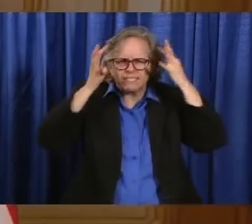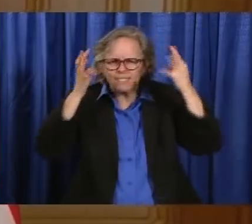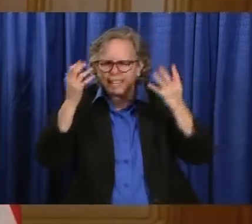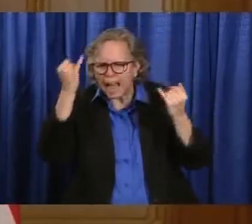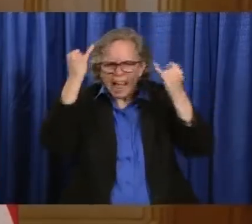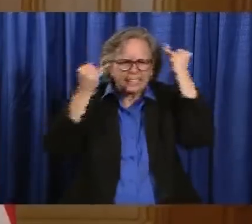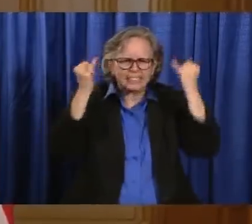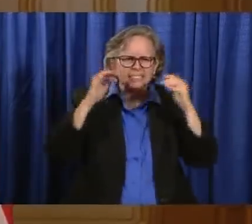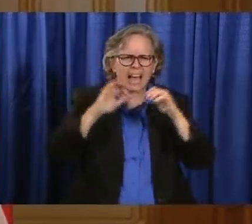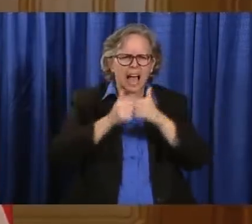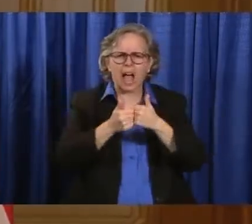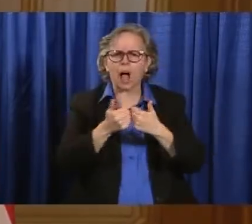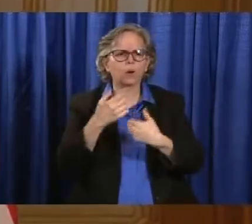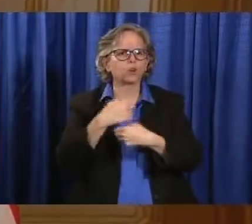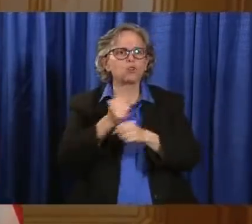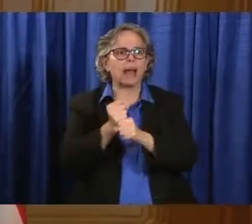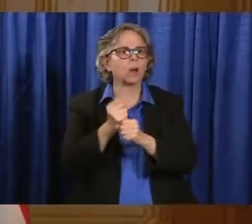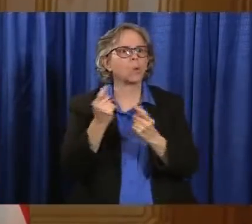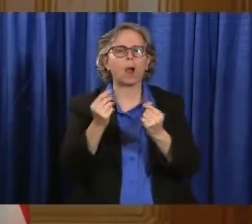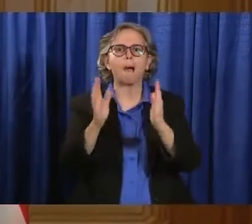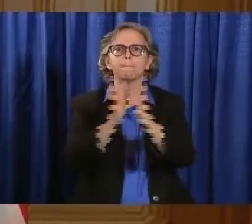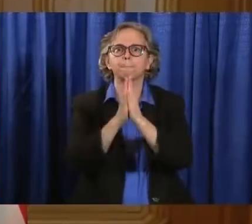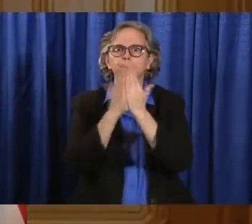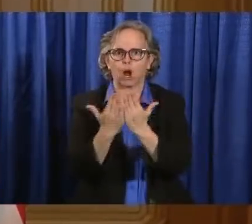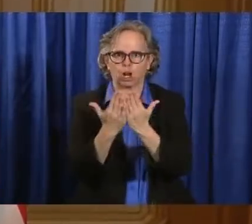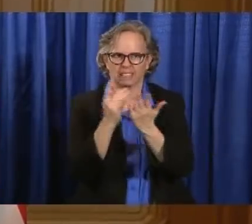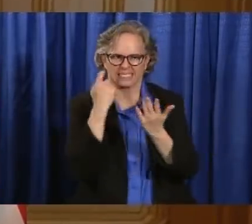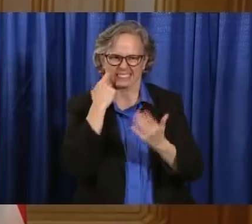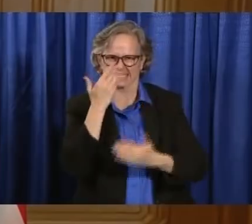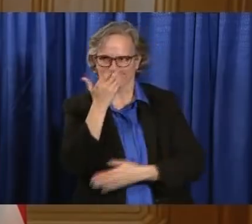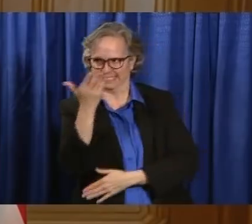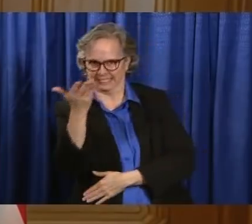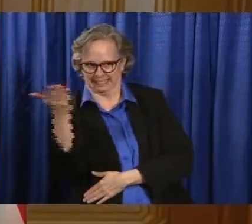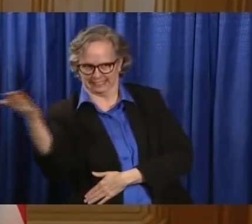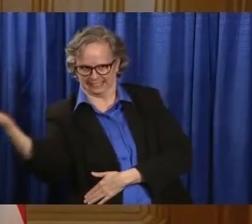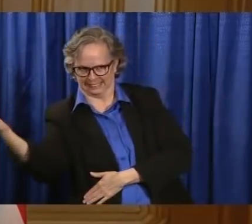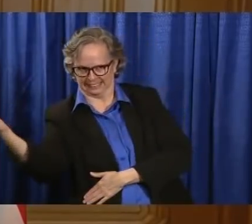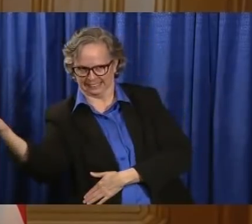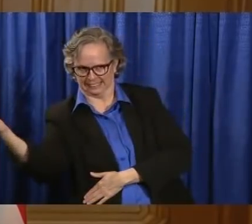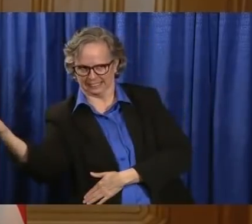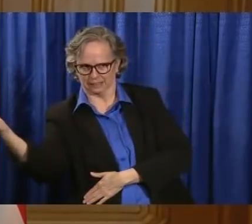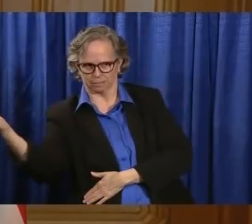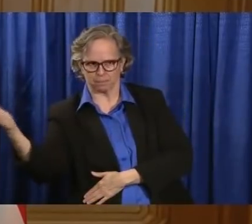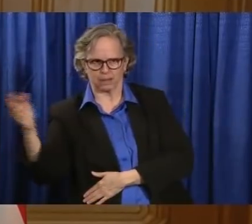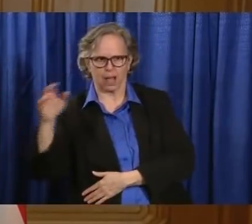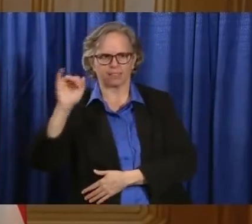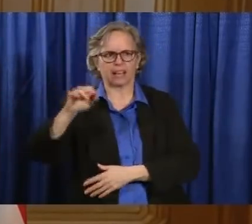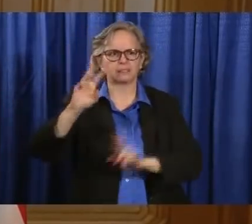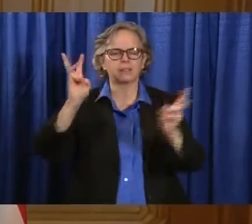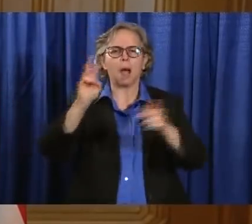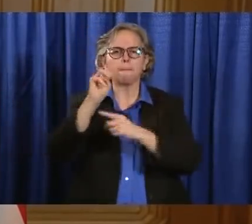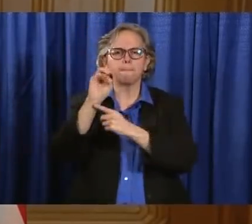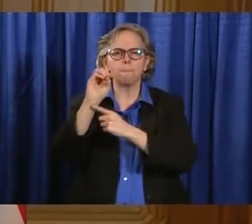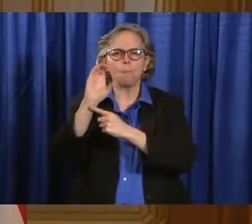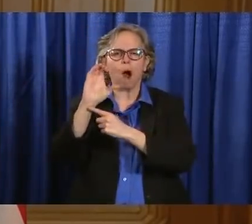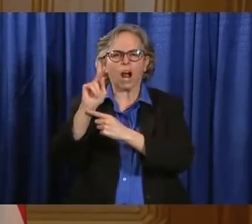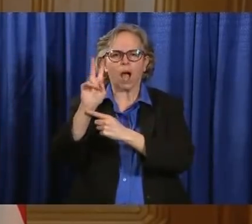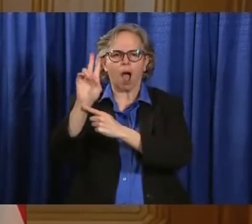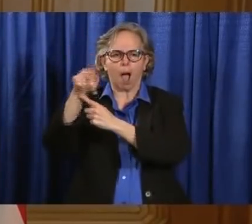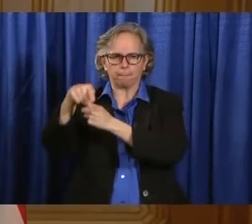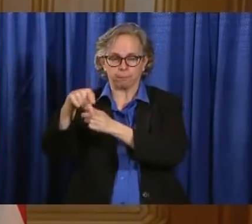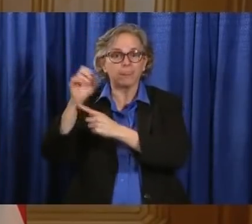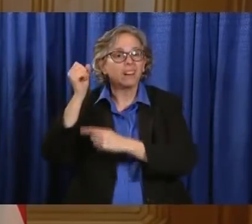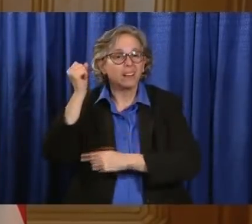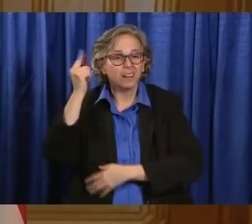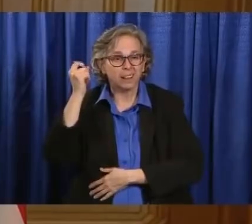book. And this is a mock-up, of course, of this Remote Learning Resource Guide.